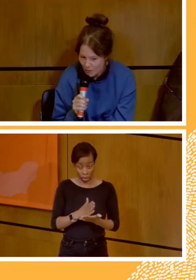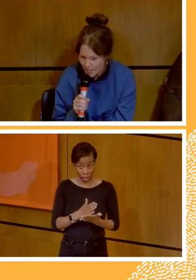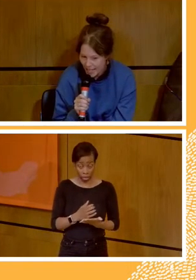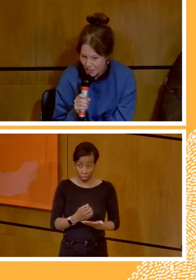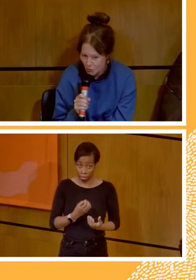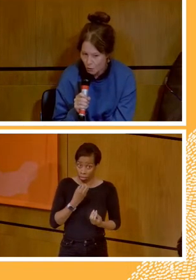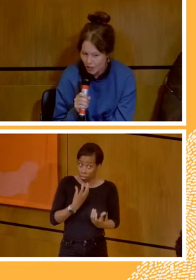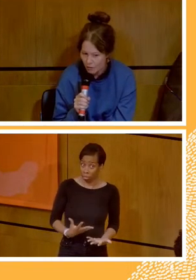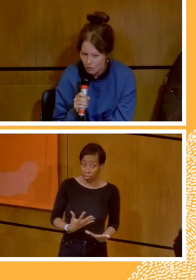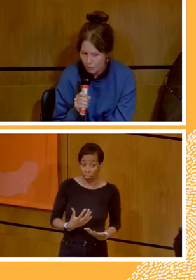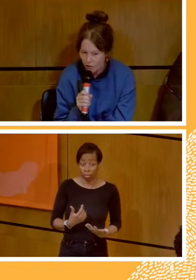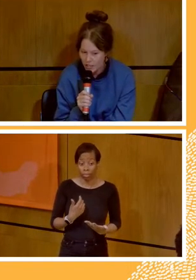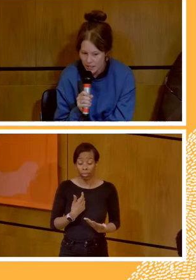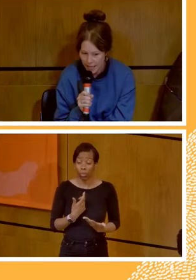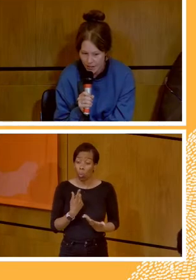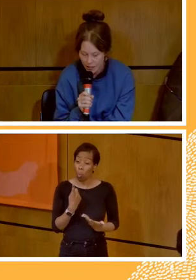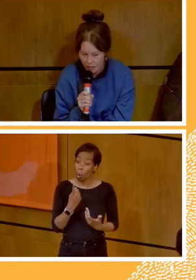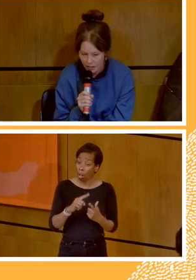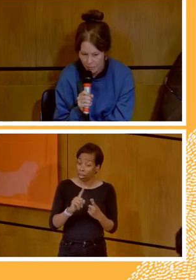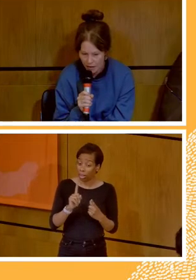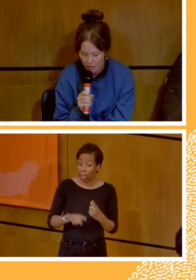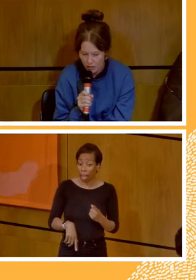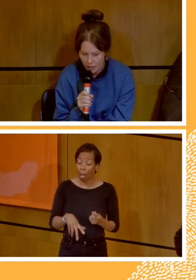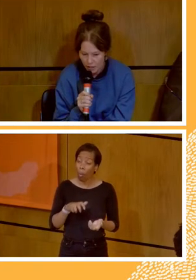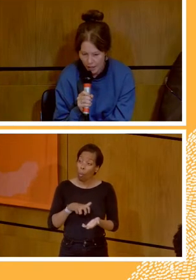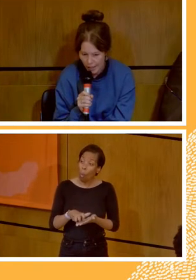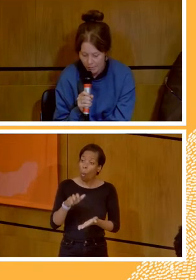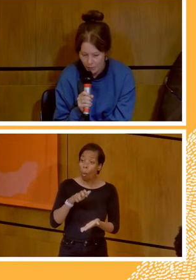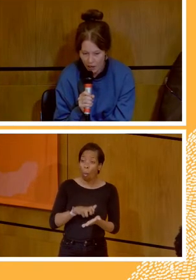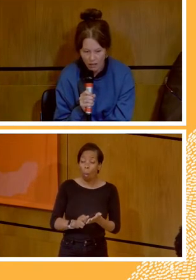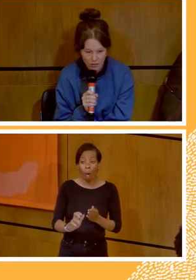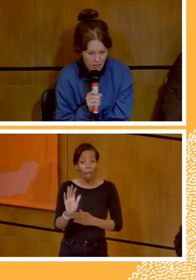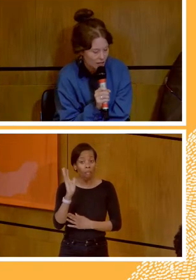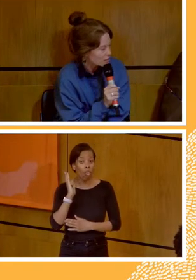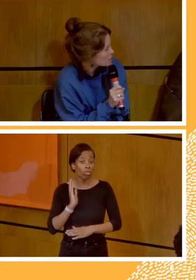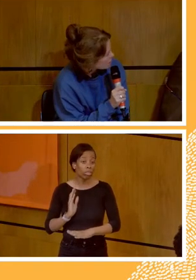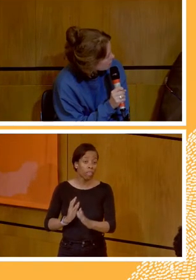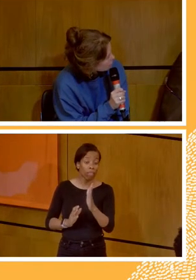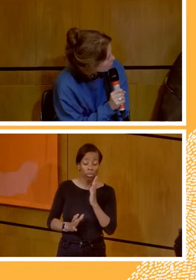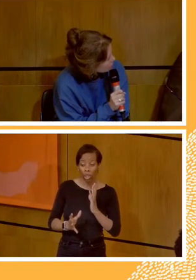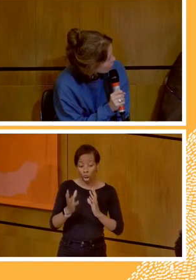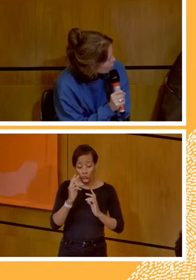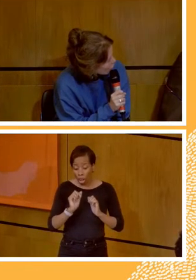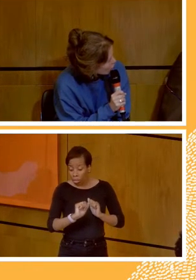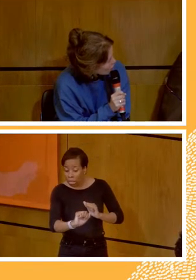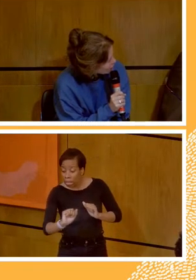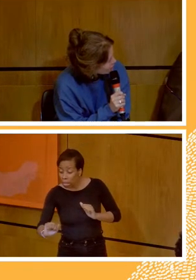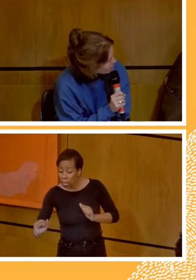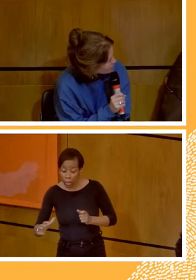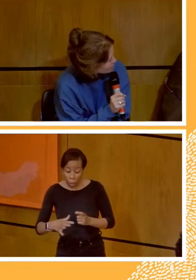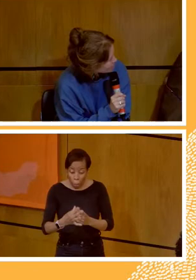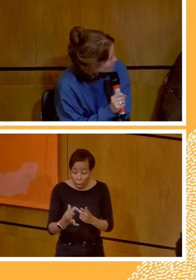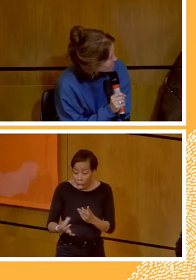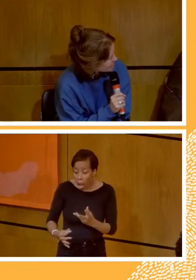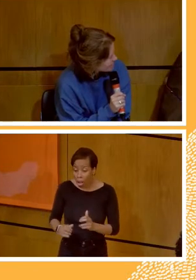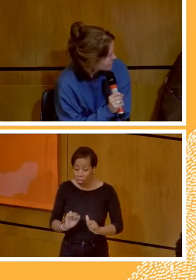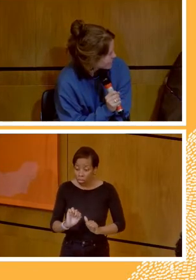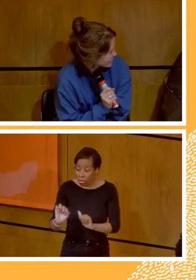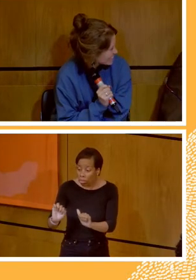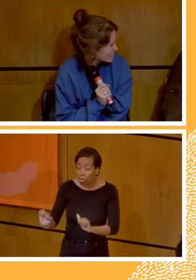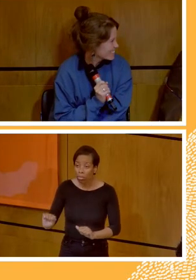experience. We spent the day just walking through the forest together, learning about the plants and the hyrax.